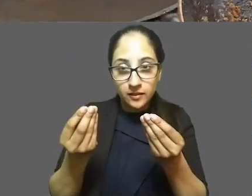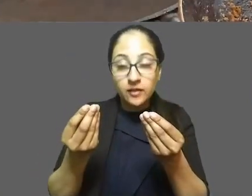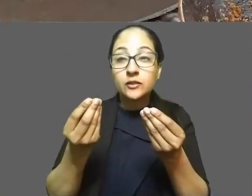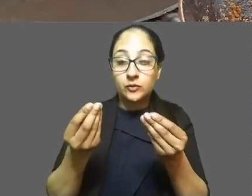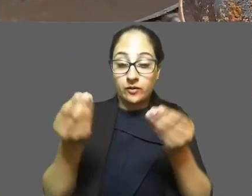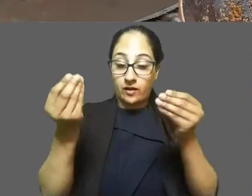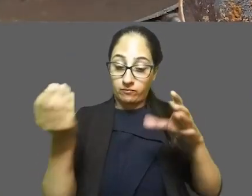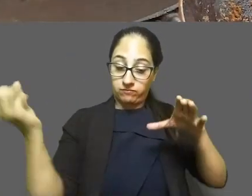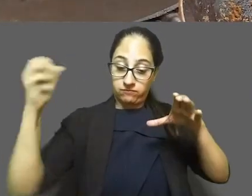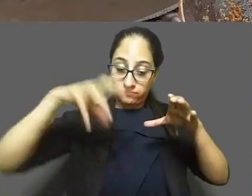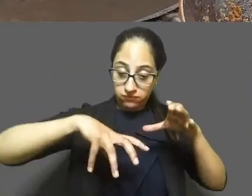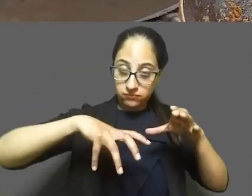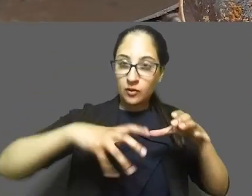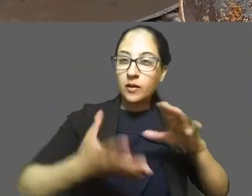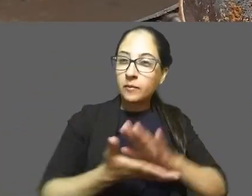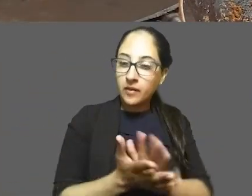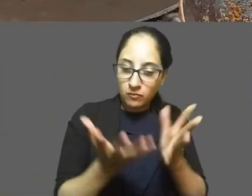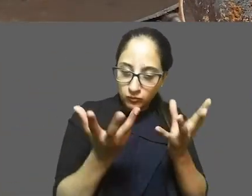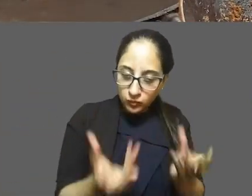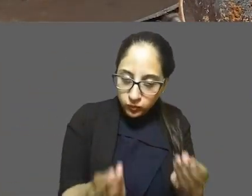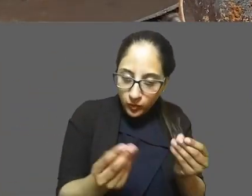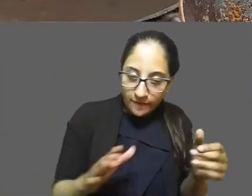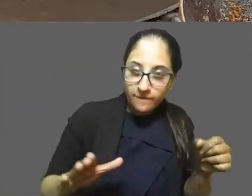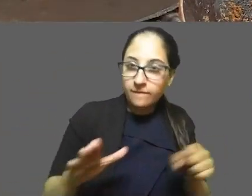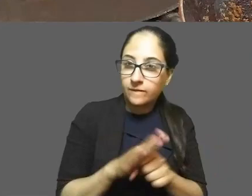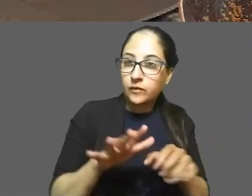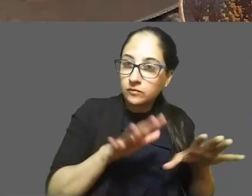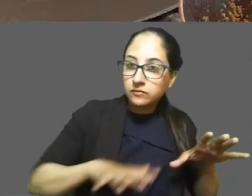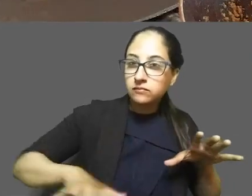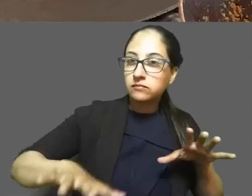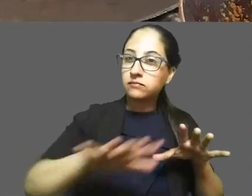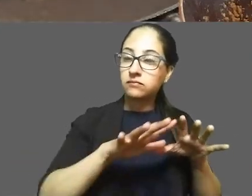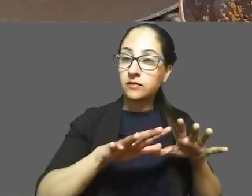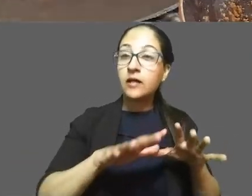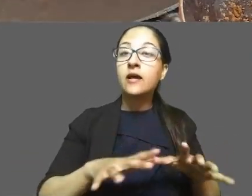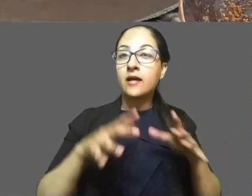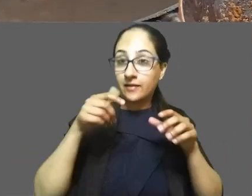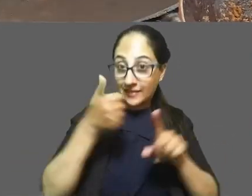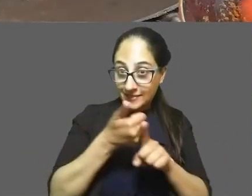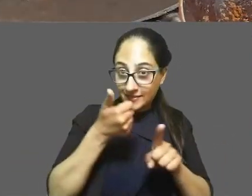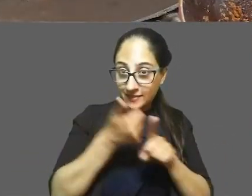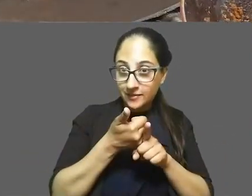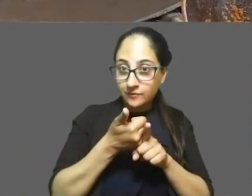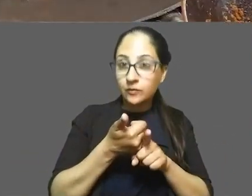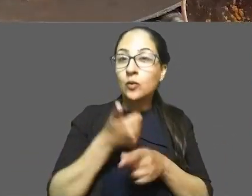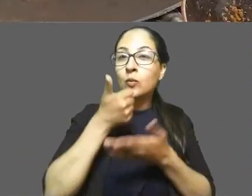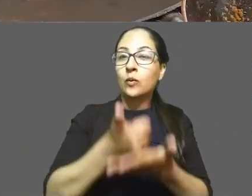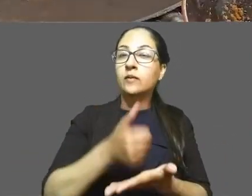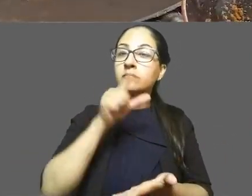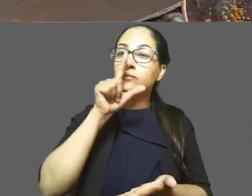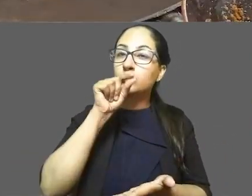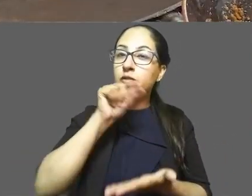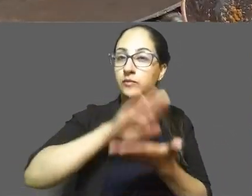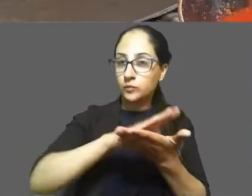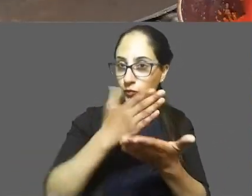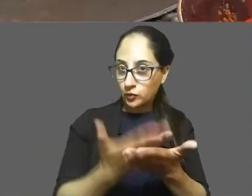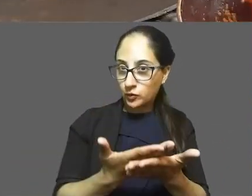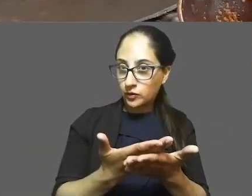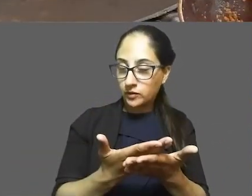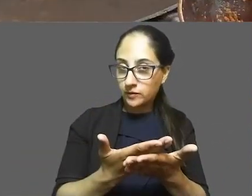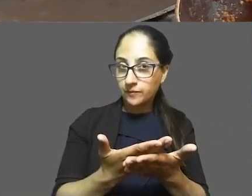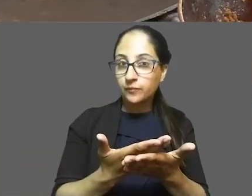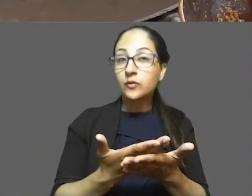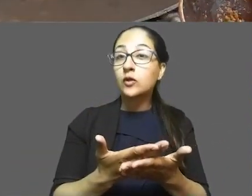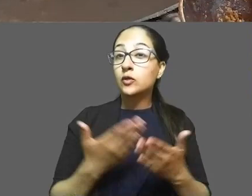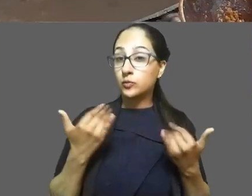what actually cooks the chicken through. So as soon as that's been added, because there's so much moisture in